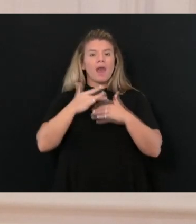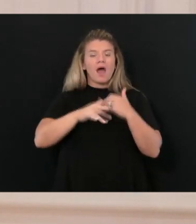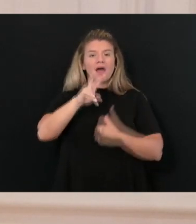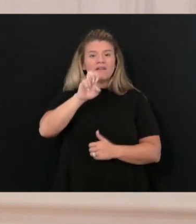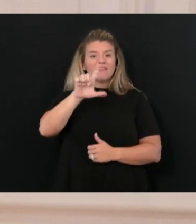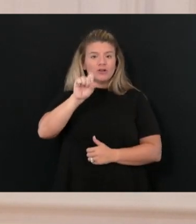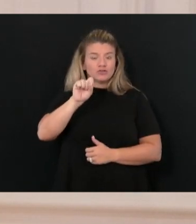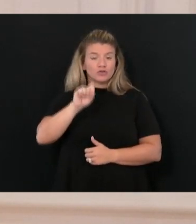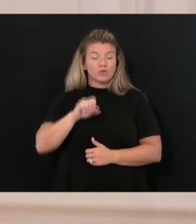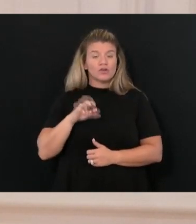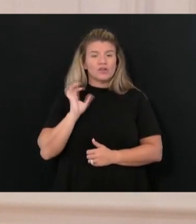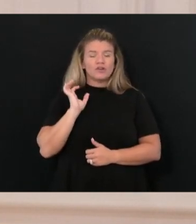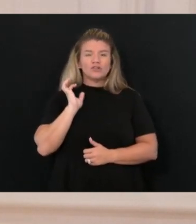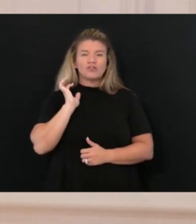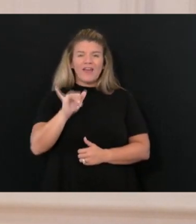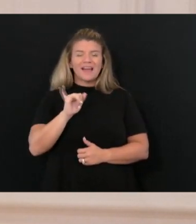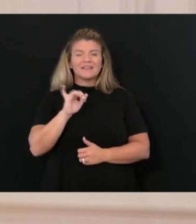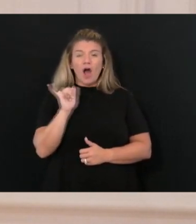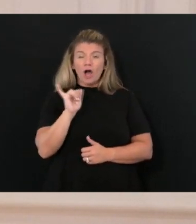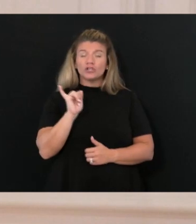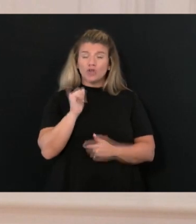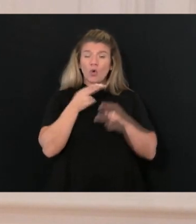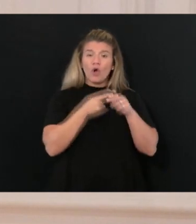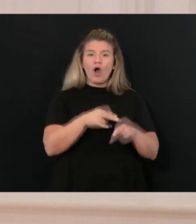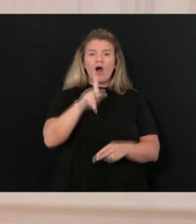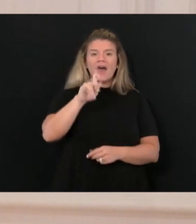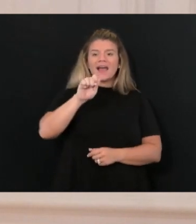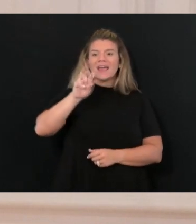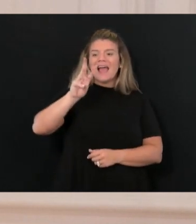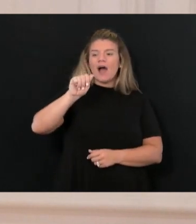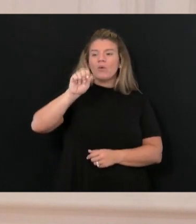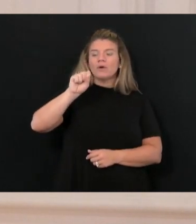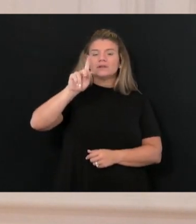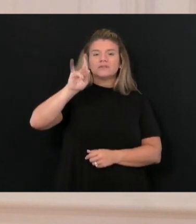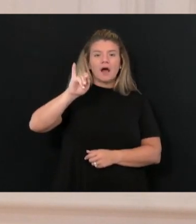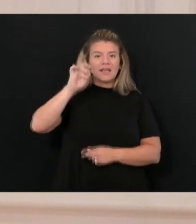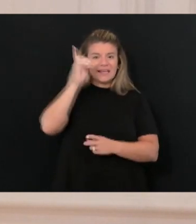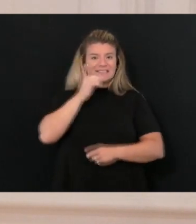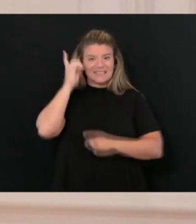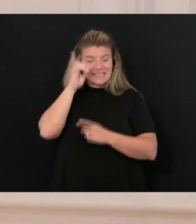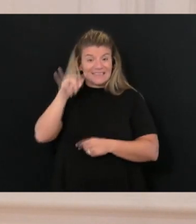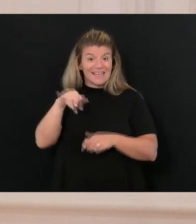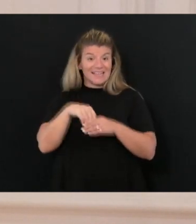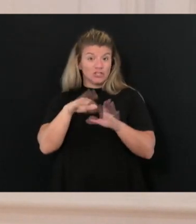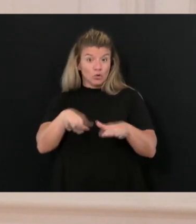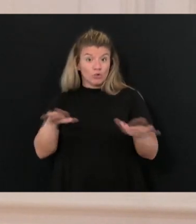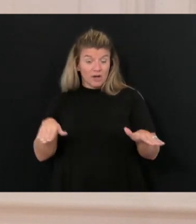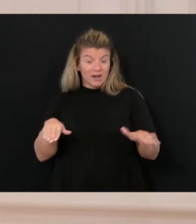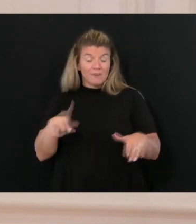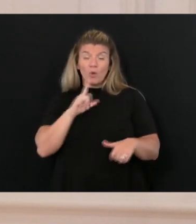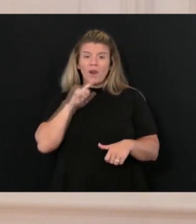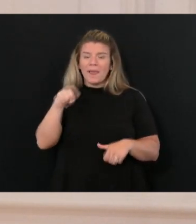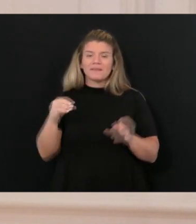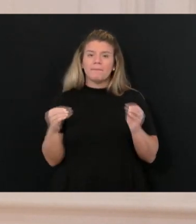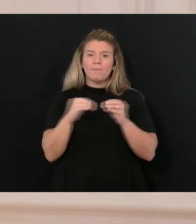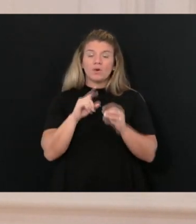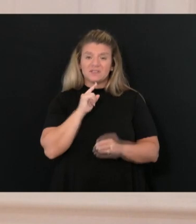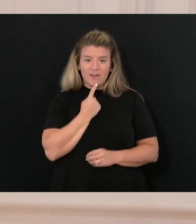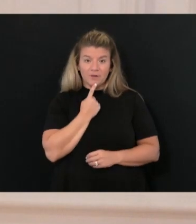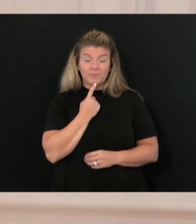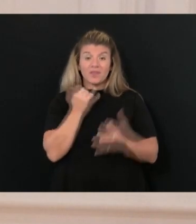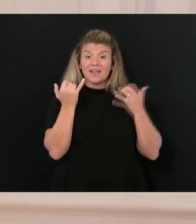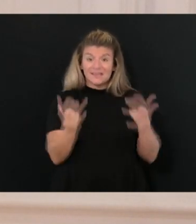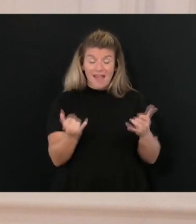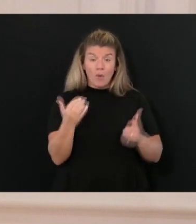children called Kawasaki's disease, but it's a much more severe form of that. And we have a child in West Virginia